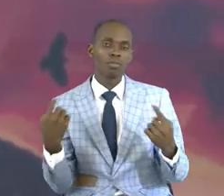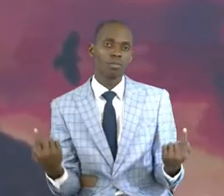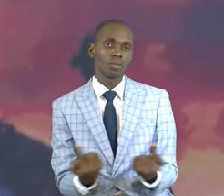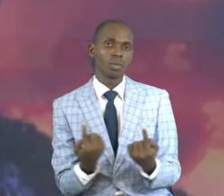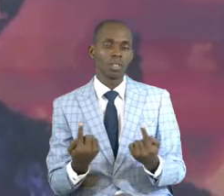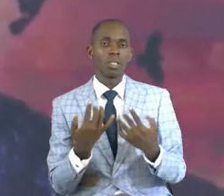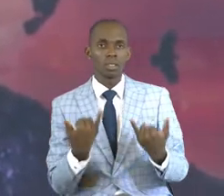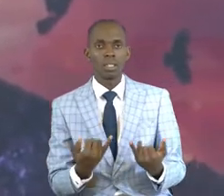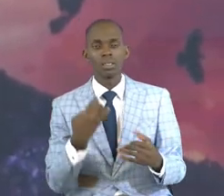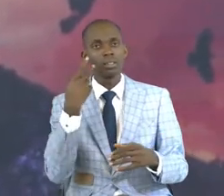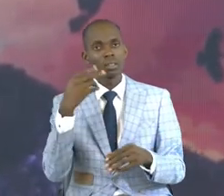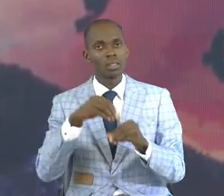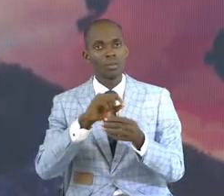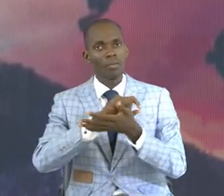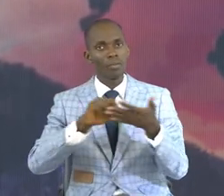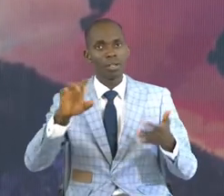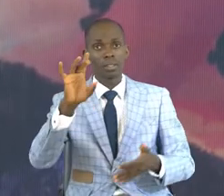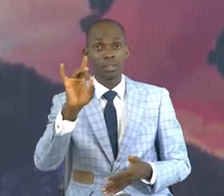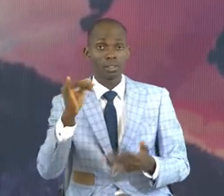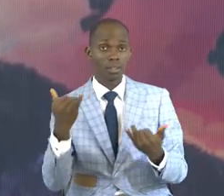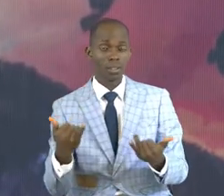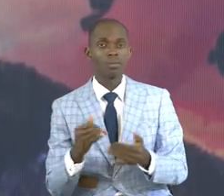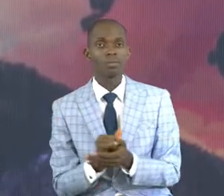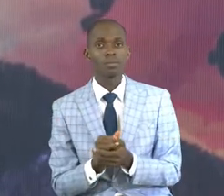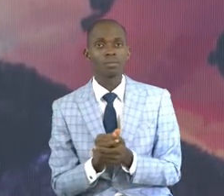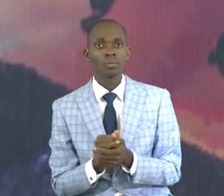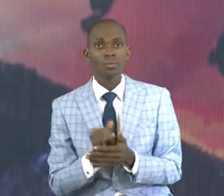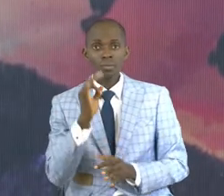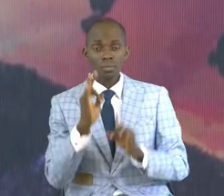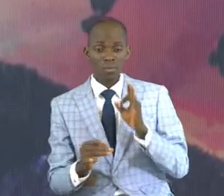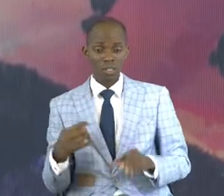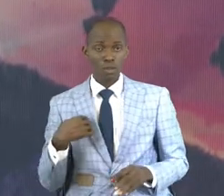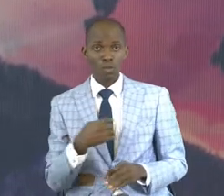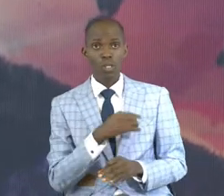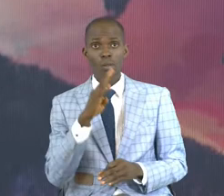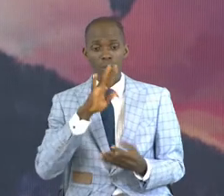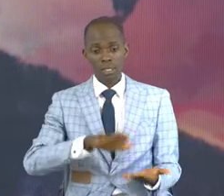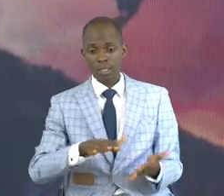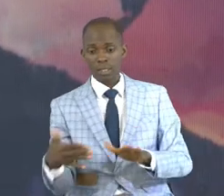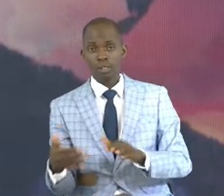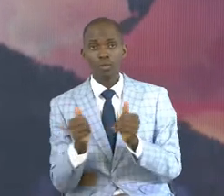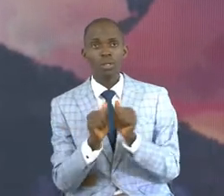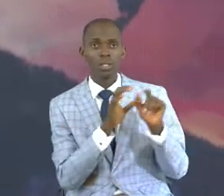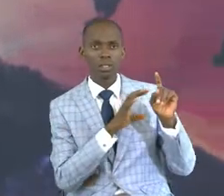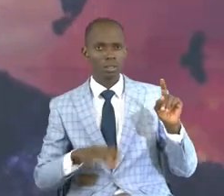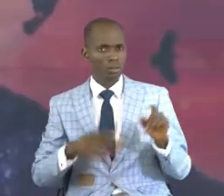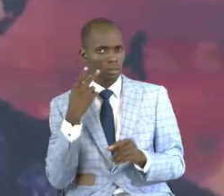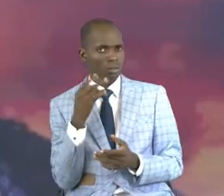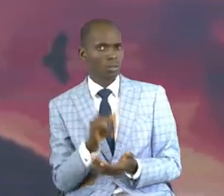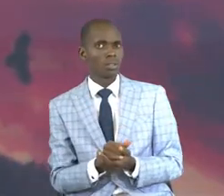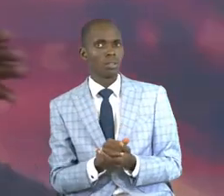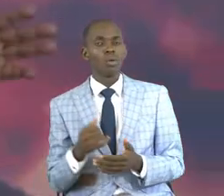in verse 8, now if we be dead with Christ, you see that we're